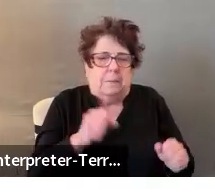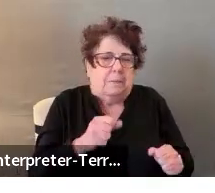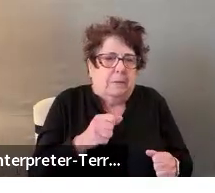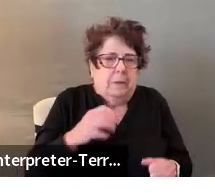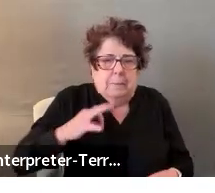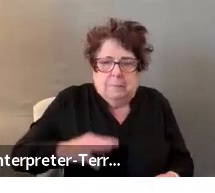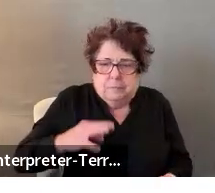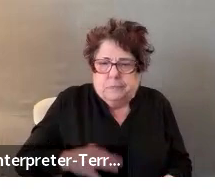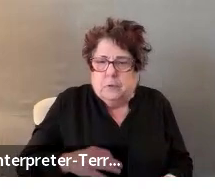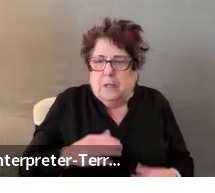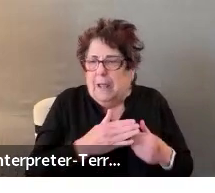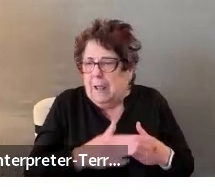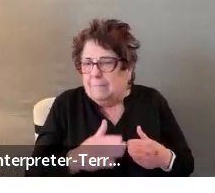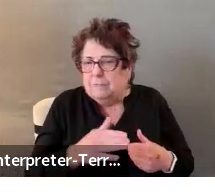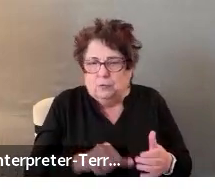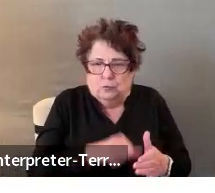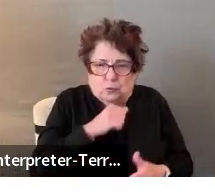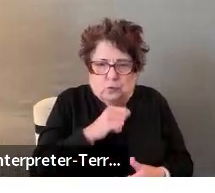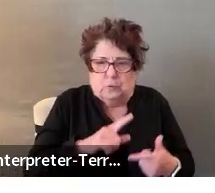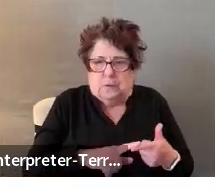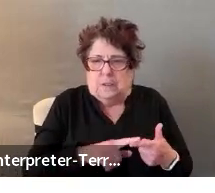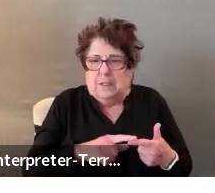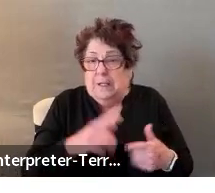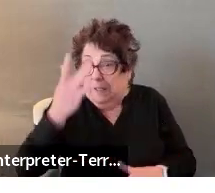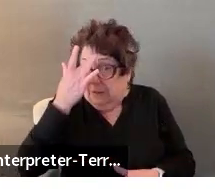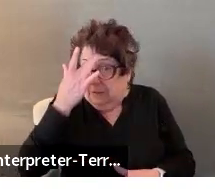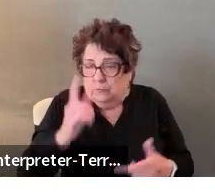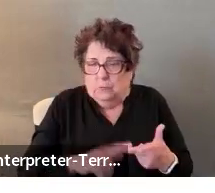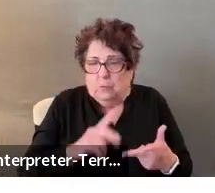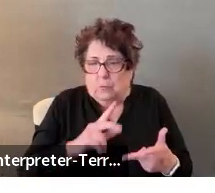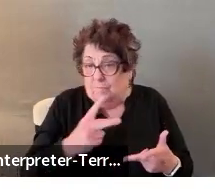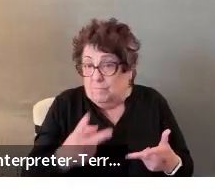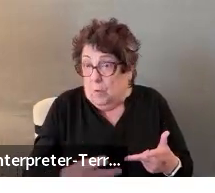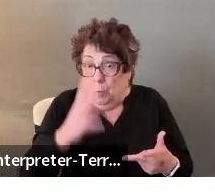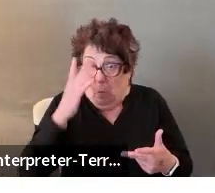or a fall to maximize independence and recovery.